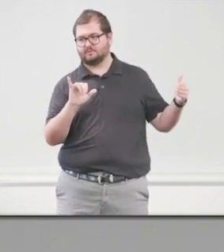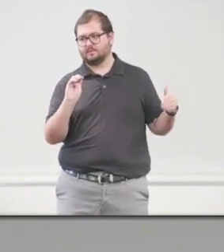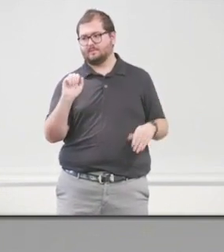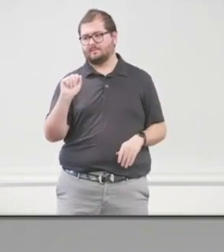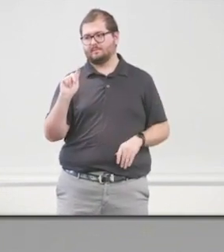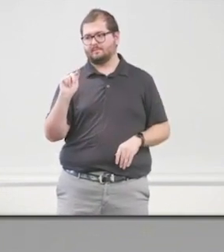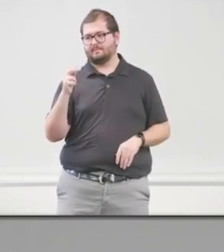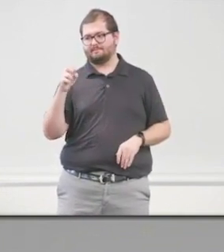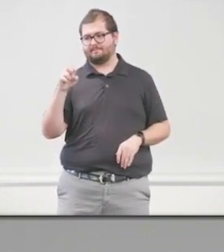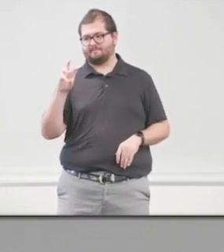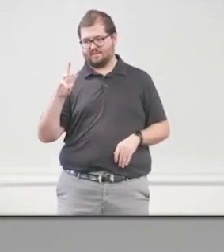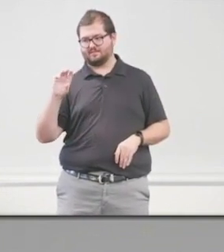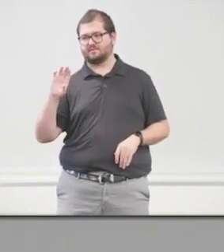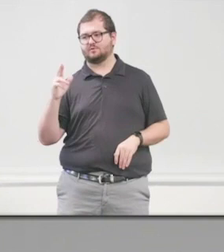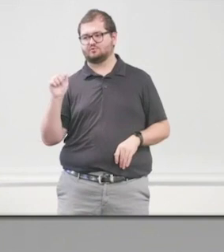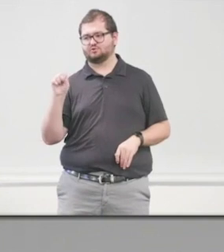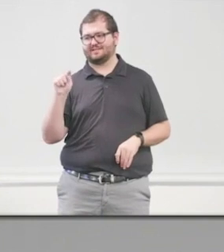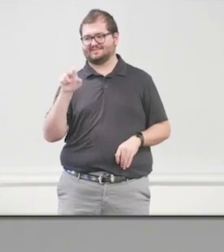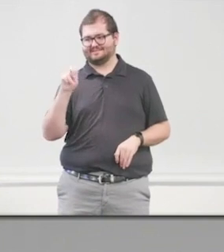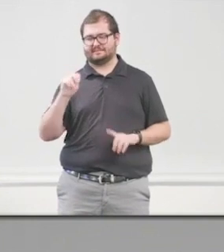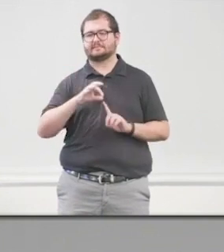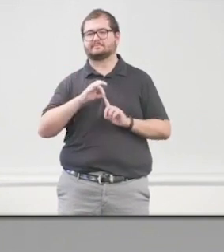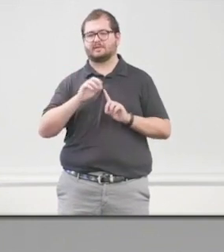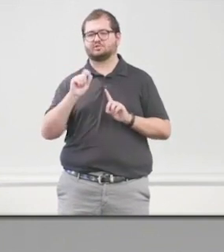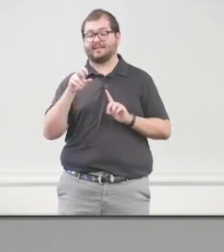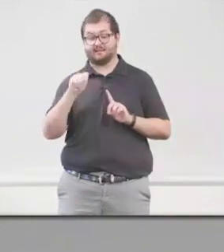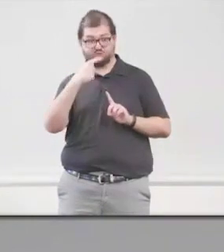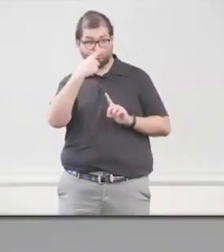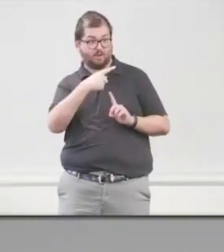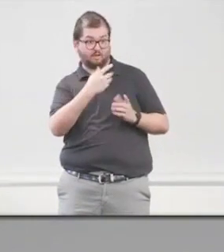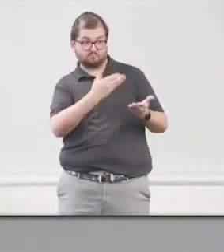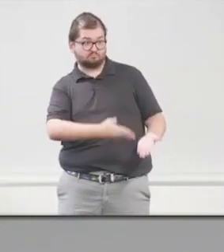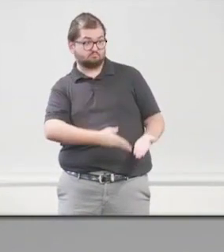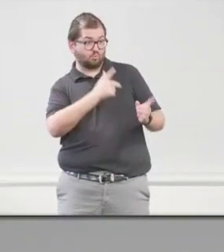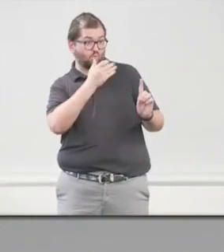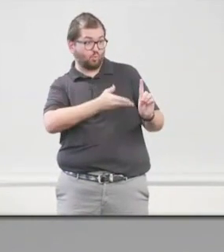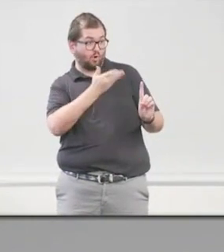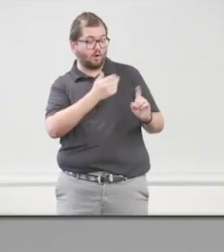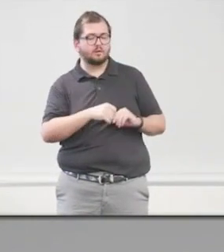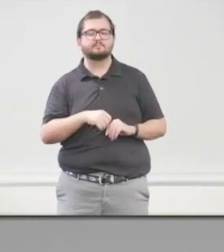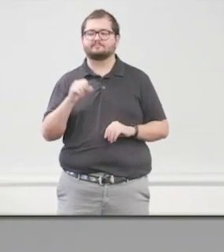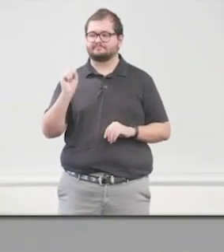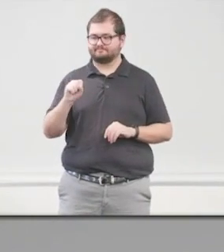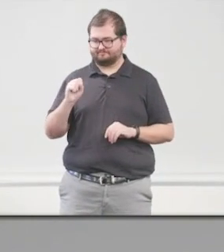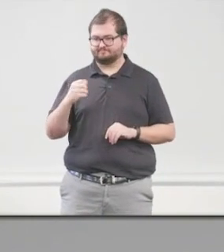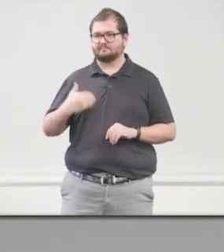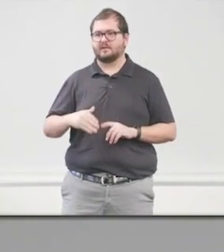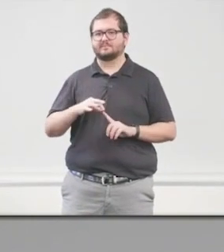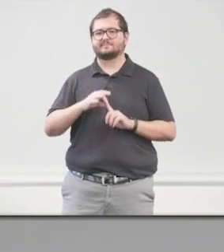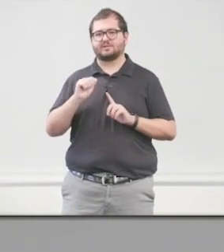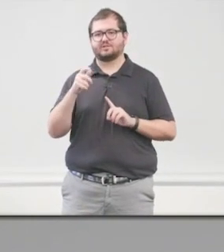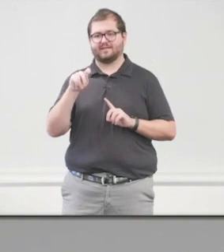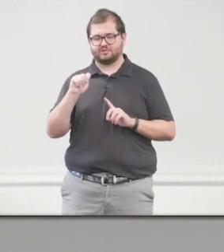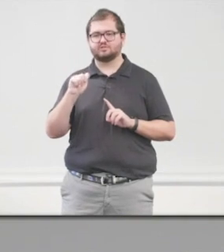Agent Chastine, is here from the FBI. Would you like to introduce yourself and talk a little bit about what you're here to represent? Yes, as mentioned, I'm Special Agent Matt Chastine